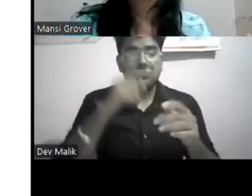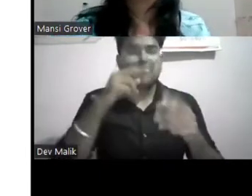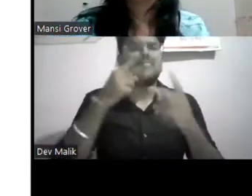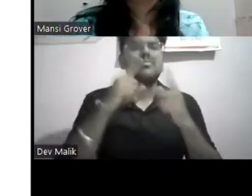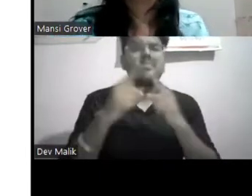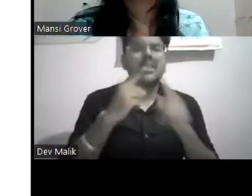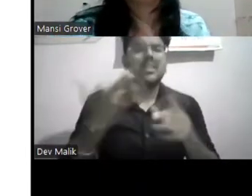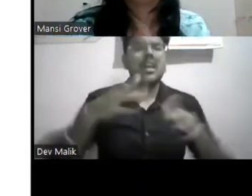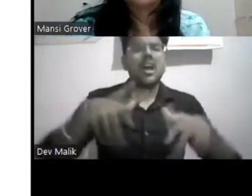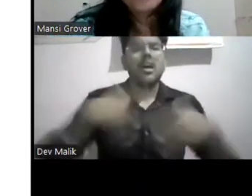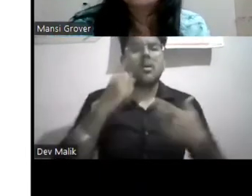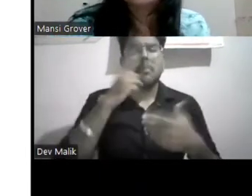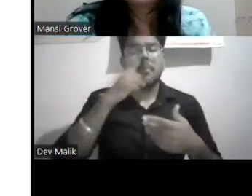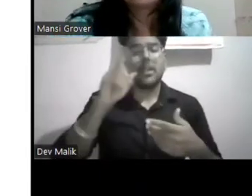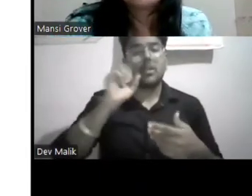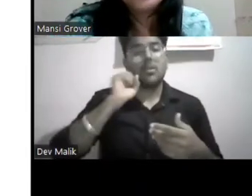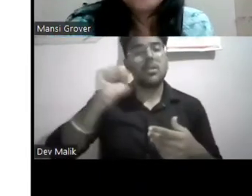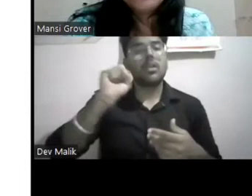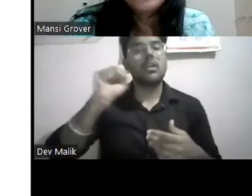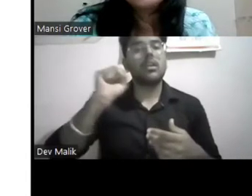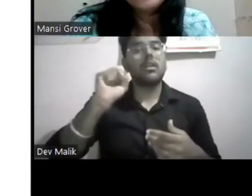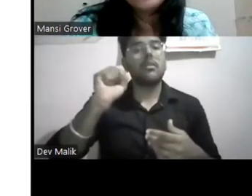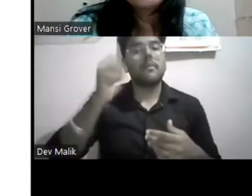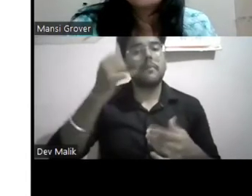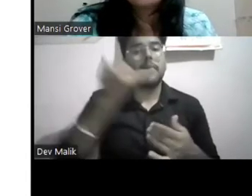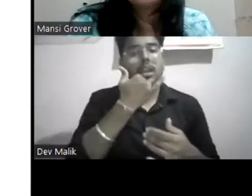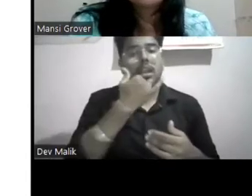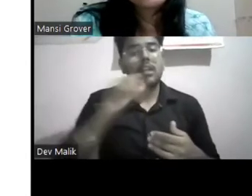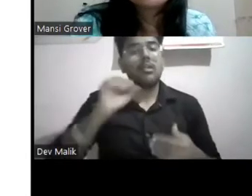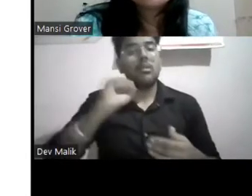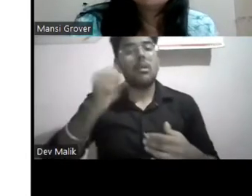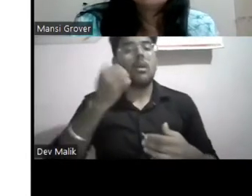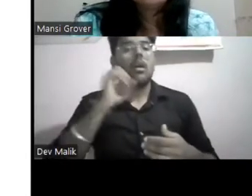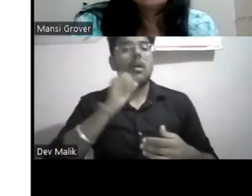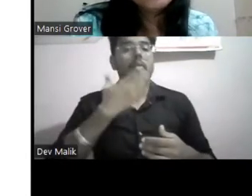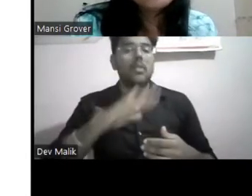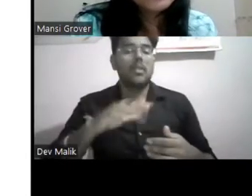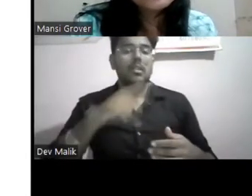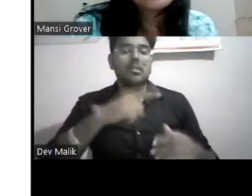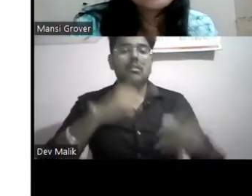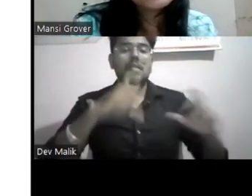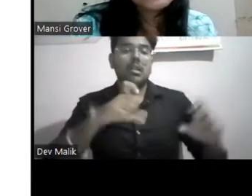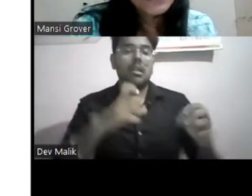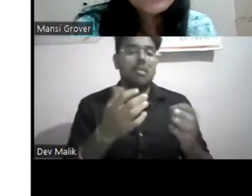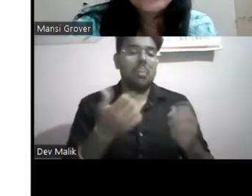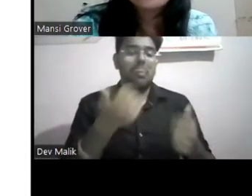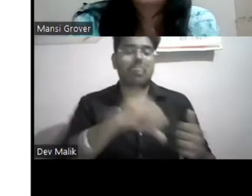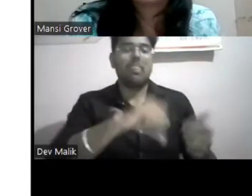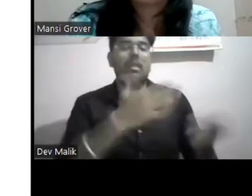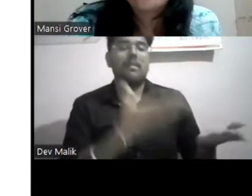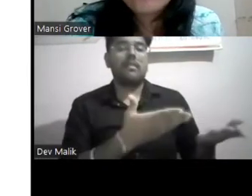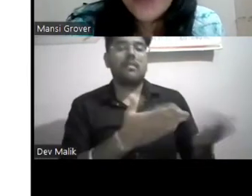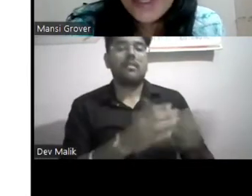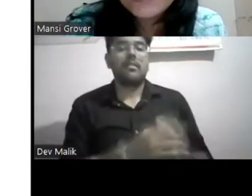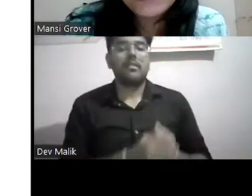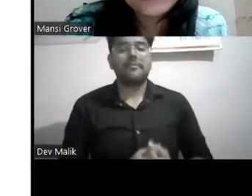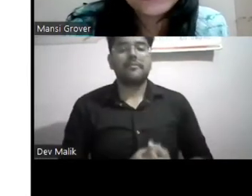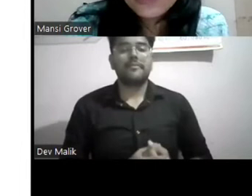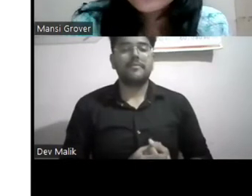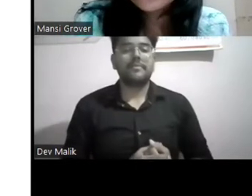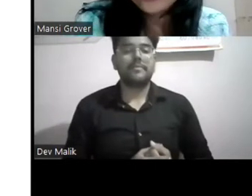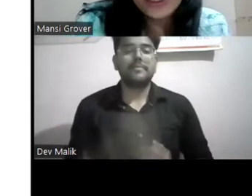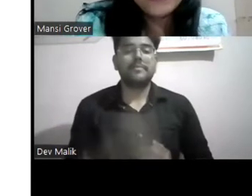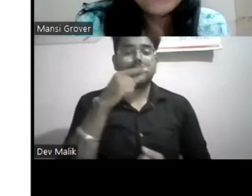they are not able to take care of their children. Therefore, there is that kind of abnormality in